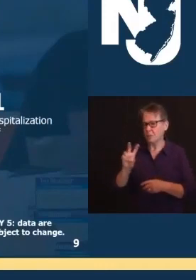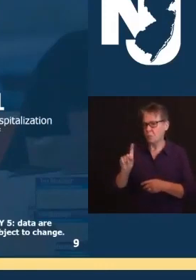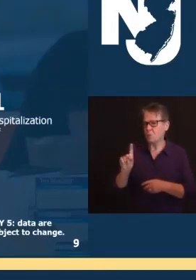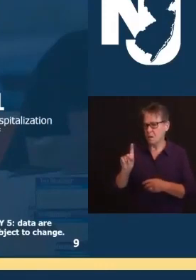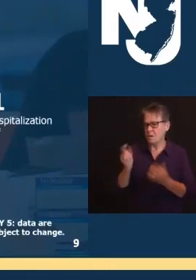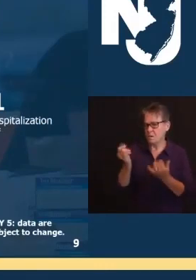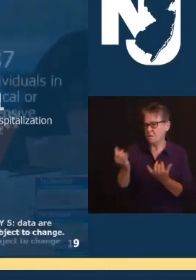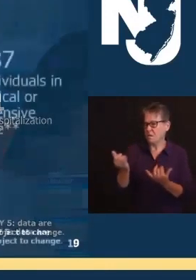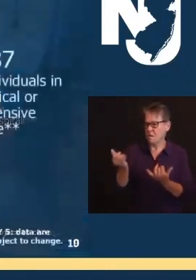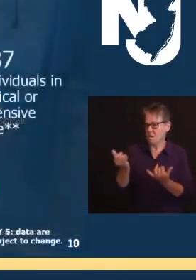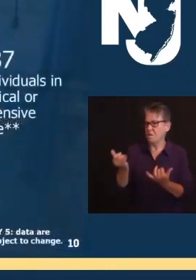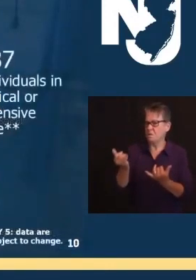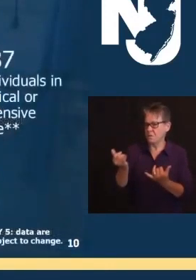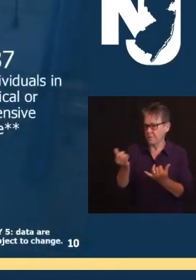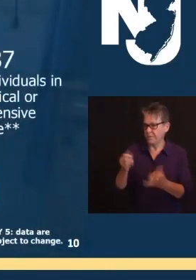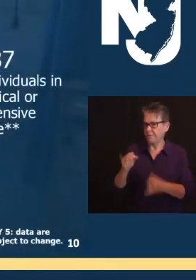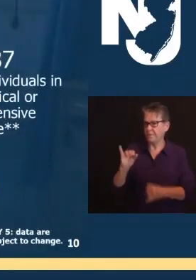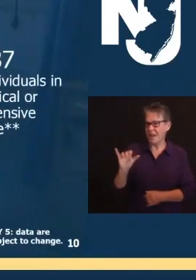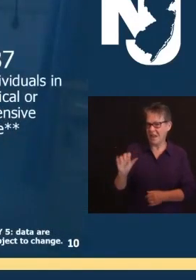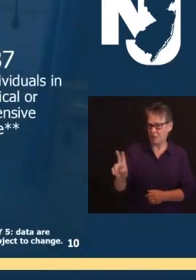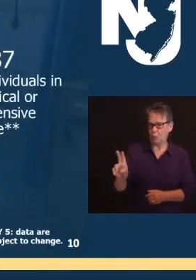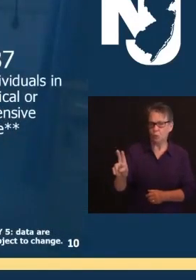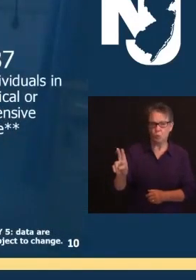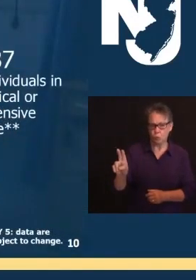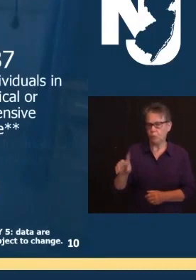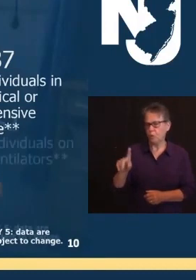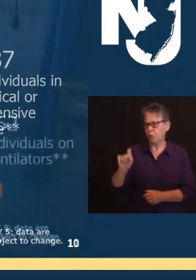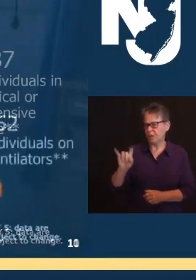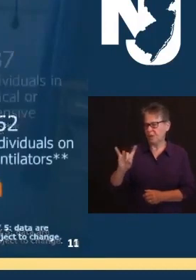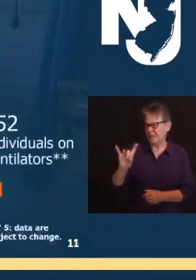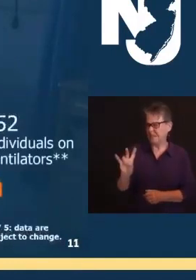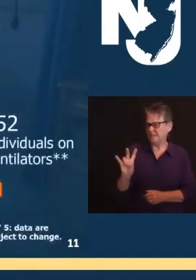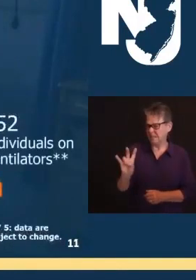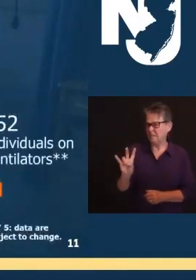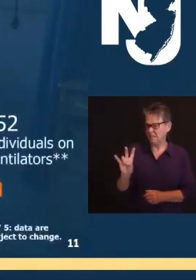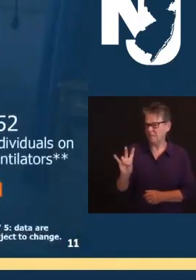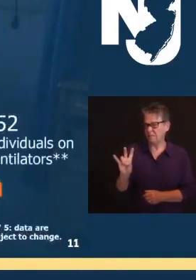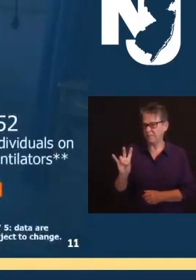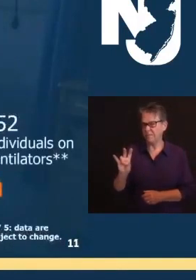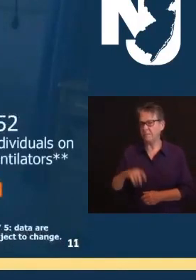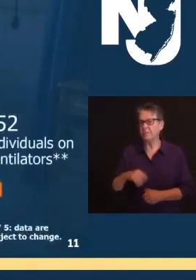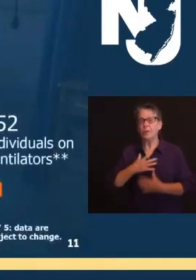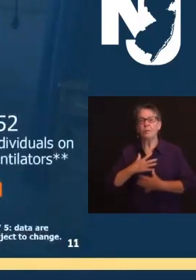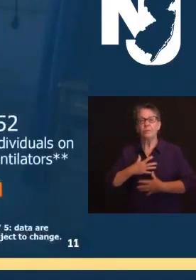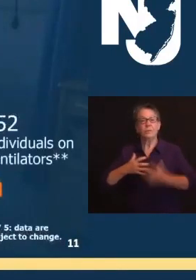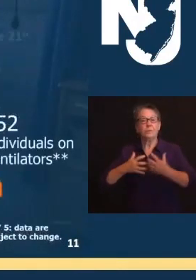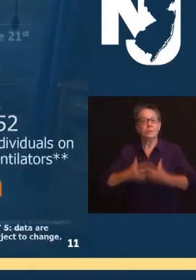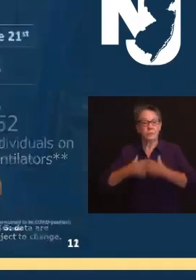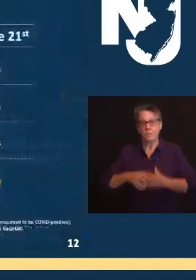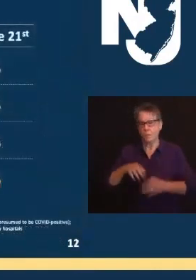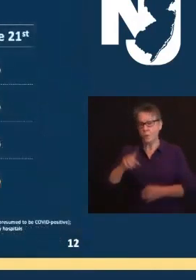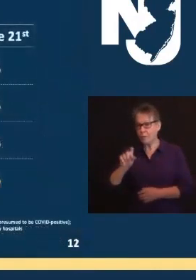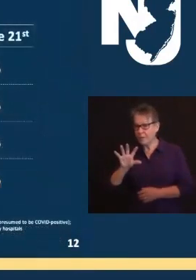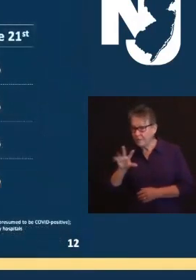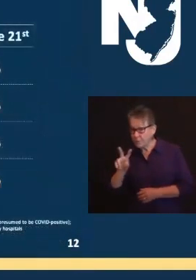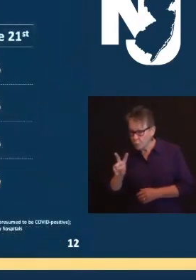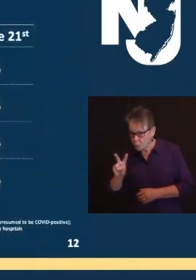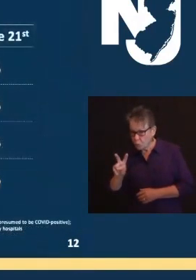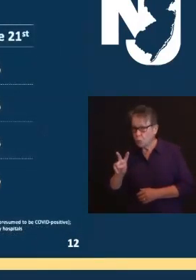861. Intensive care was 187. Ventilators in use 152. All three of those numbers